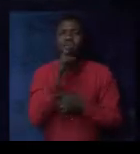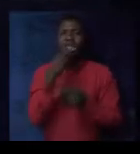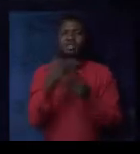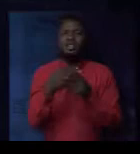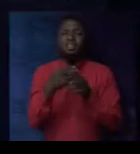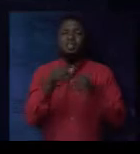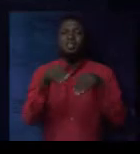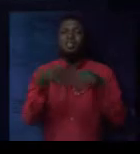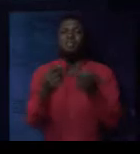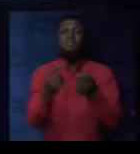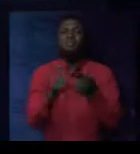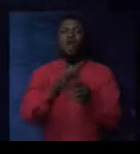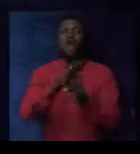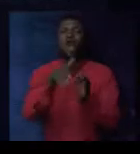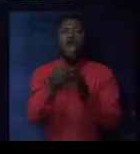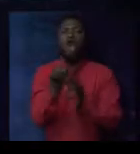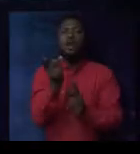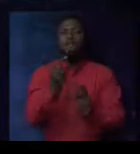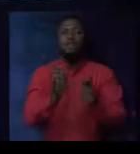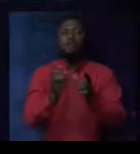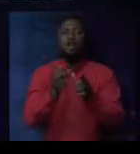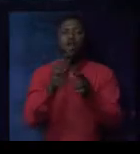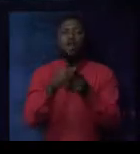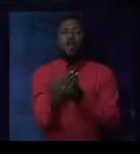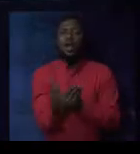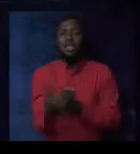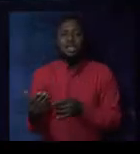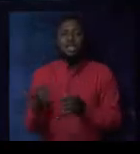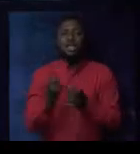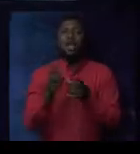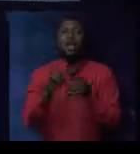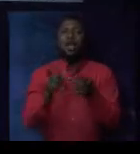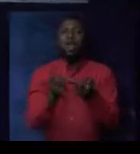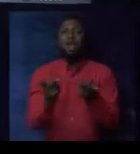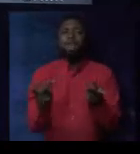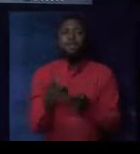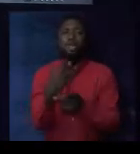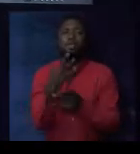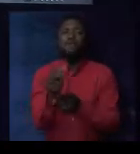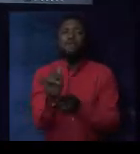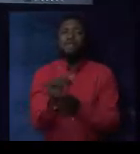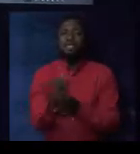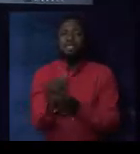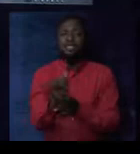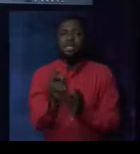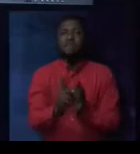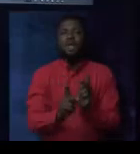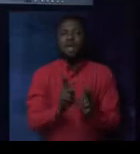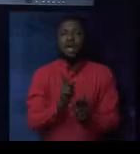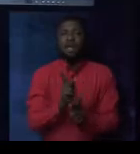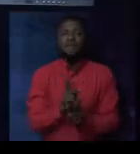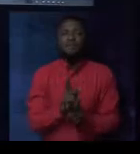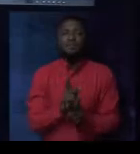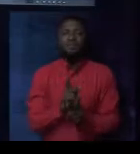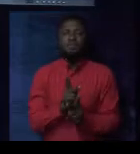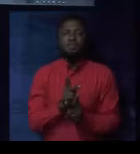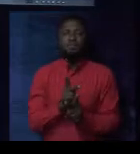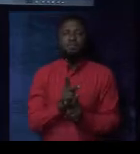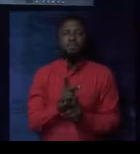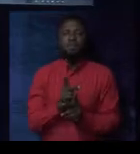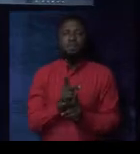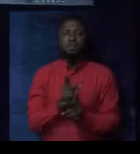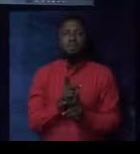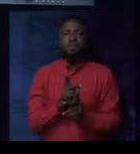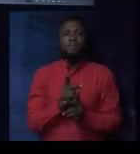names given to all people, all things, or places of the same kind.